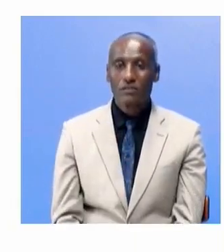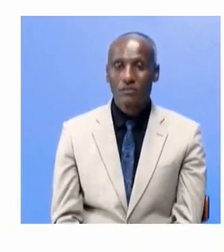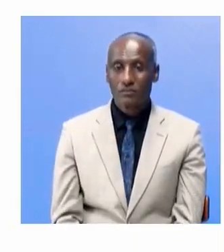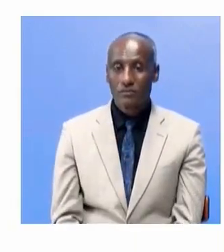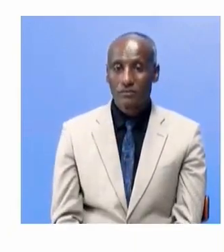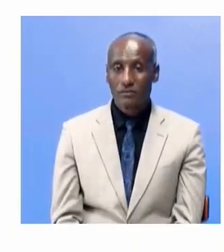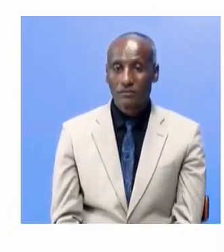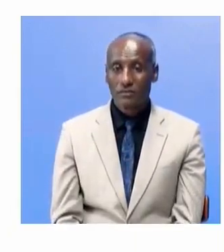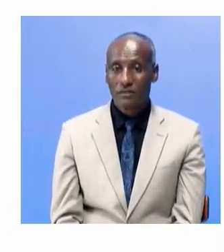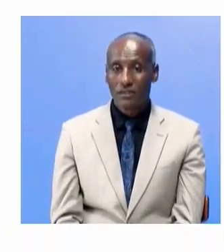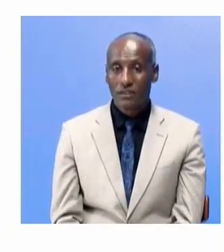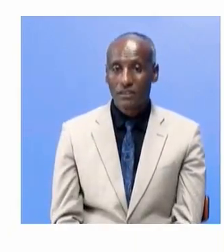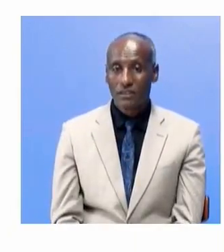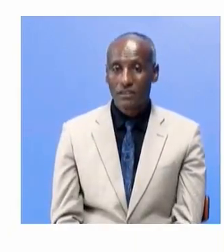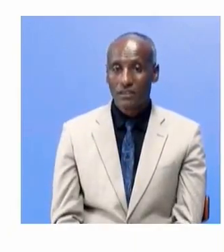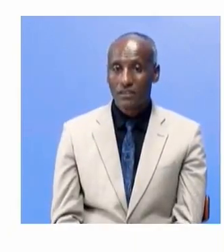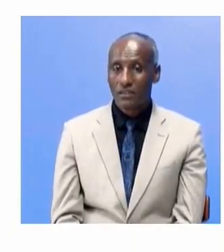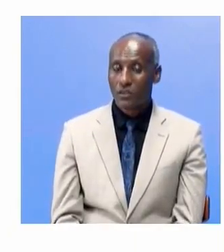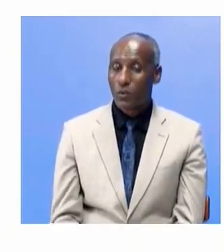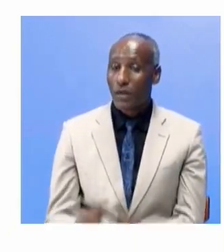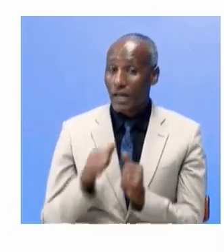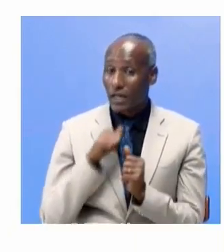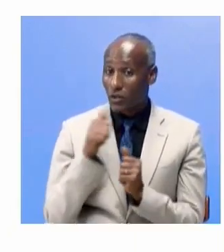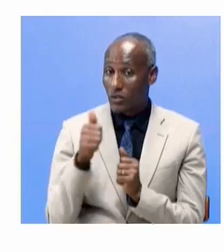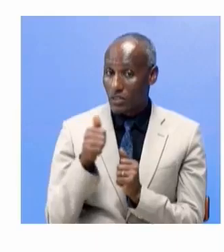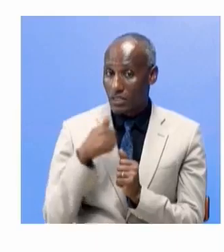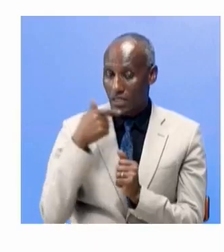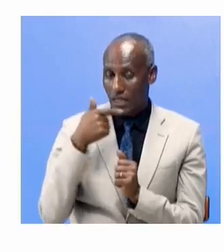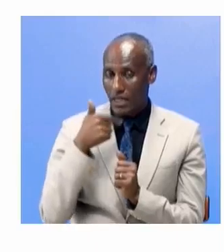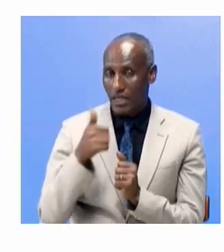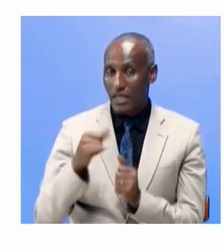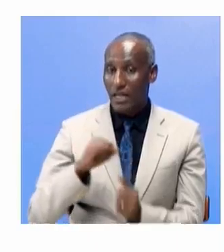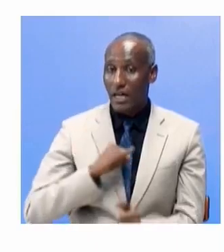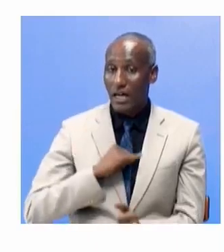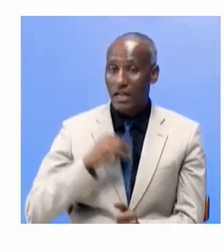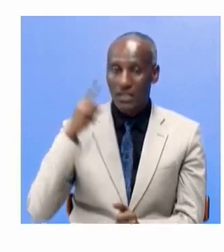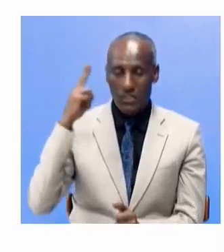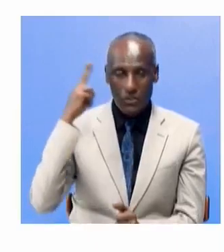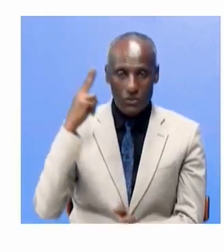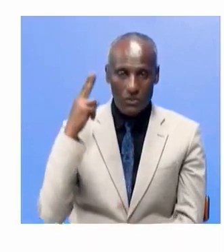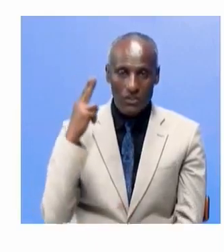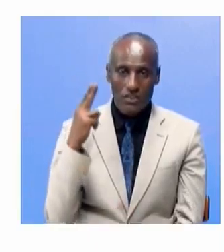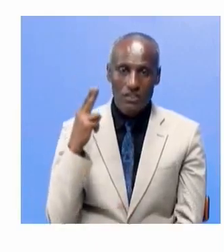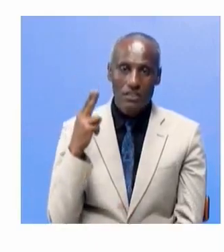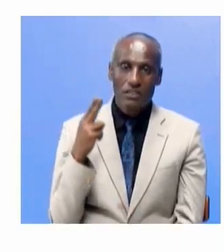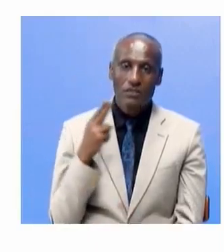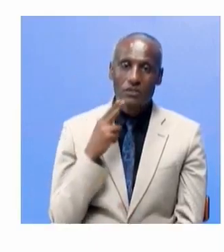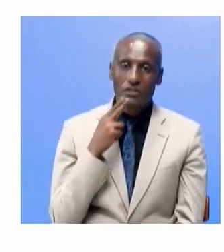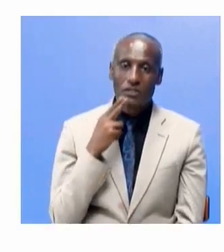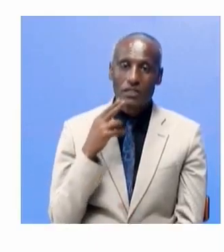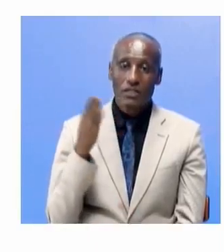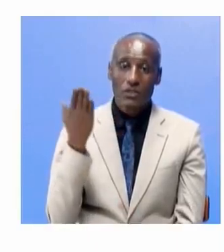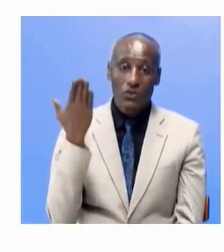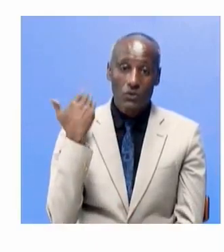We cannot say, I used to. Okay? I used to